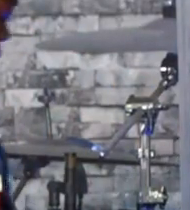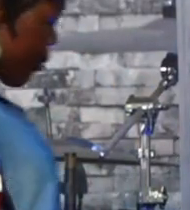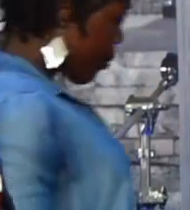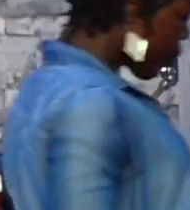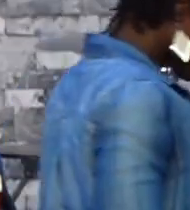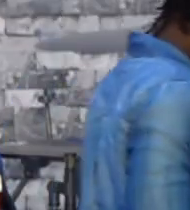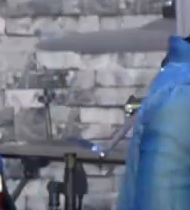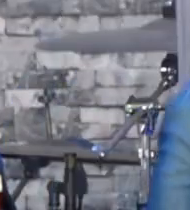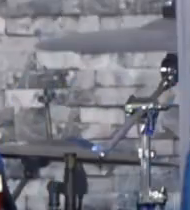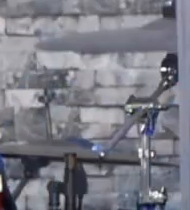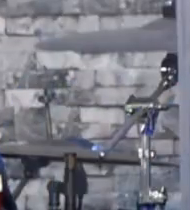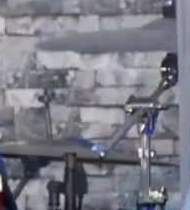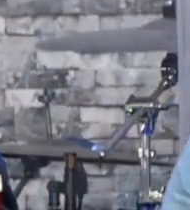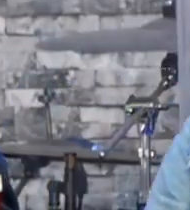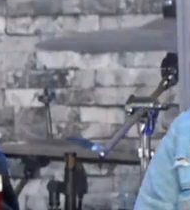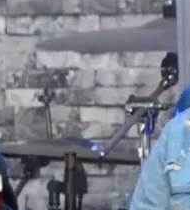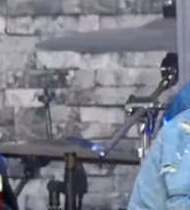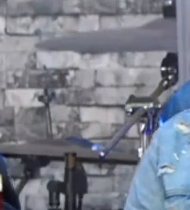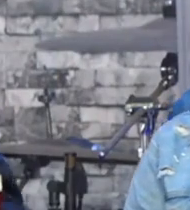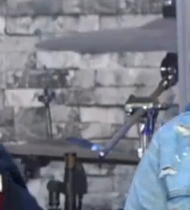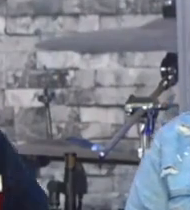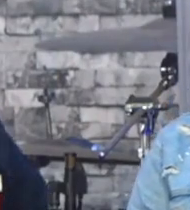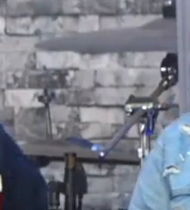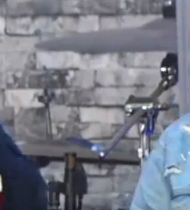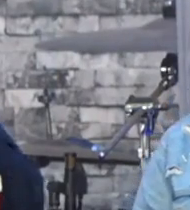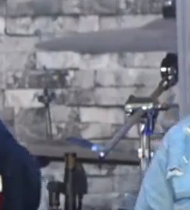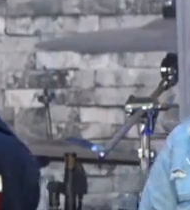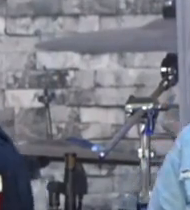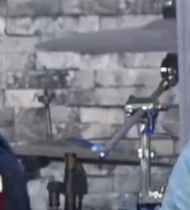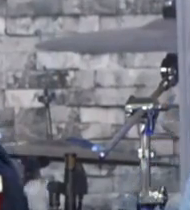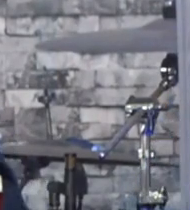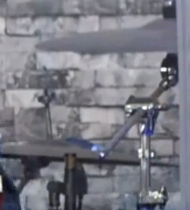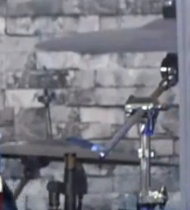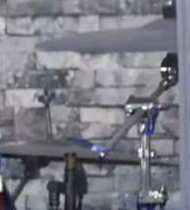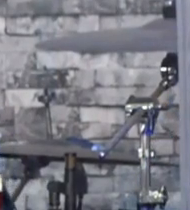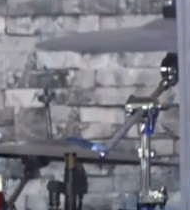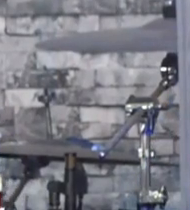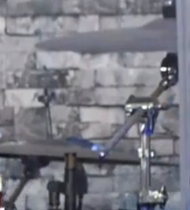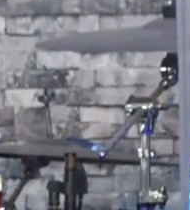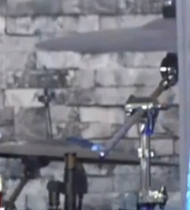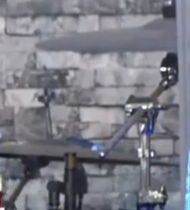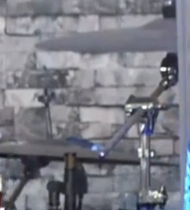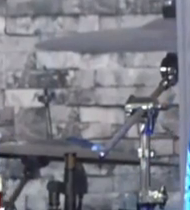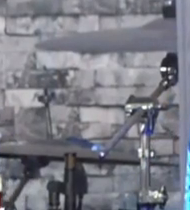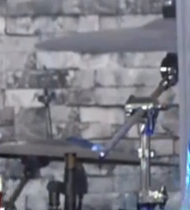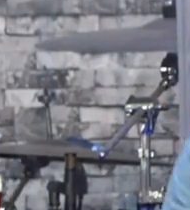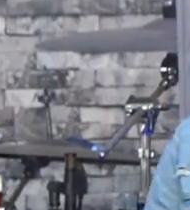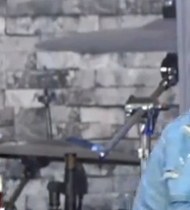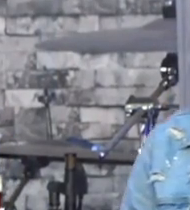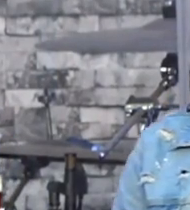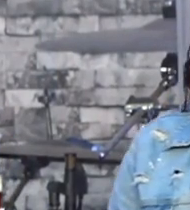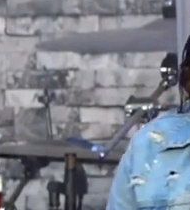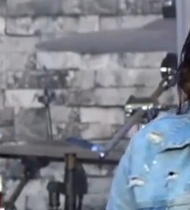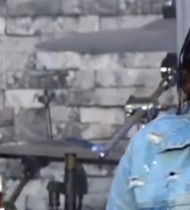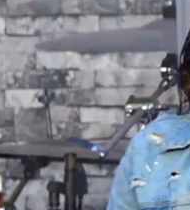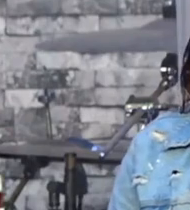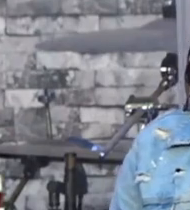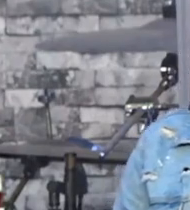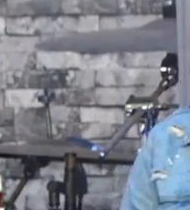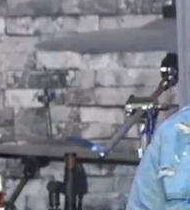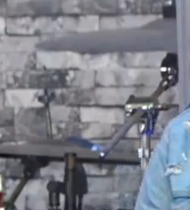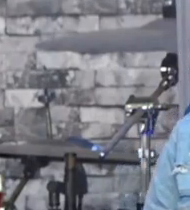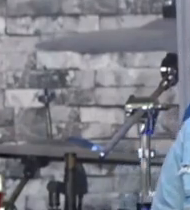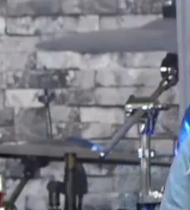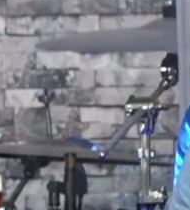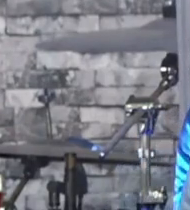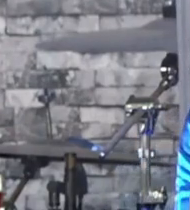Pengine hiki ndio kisima chako cha Yakobo. Because you are going to find Jesus here. Kwa sababu utapata Yesu hapa. You shall find the one who shall give